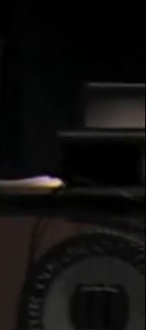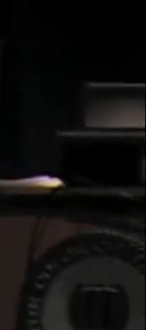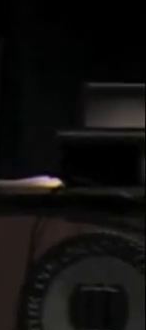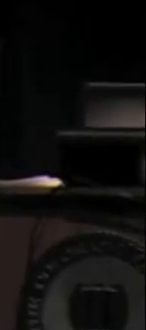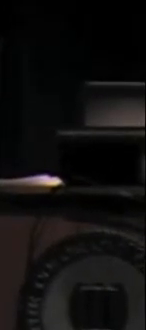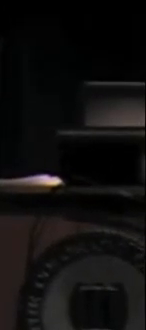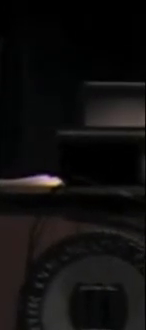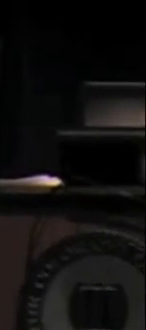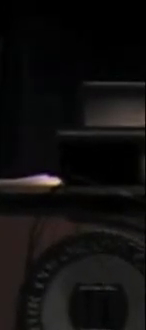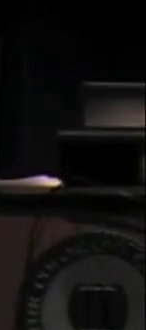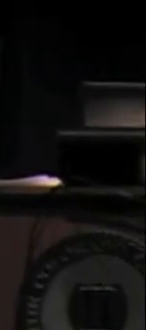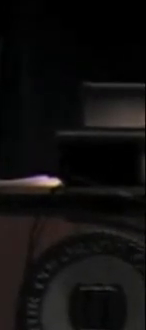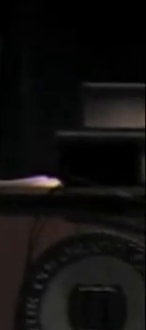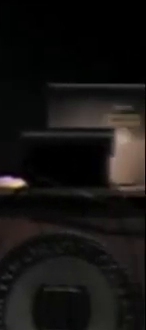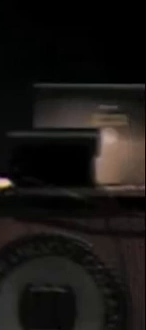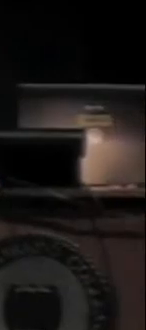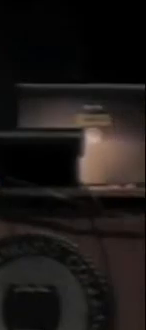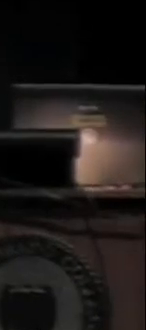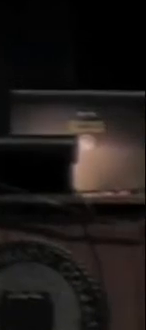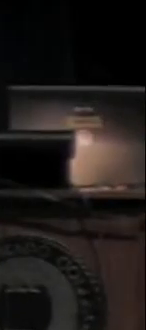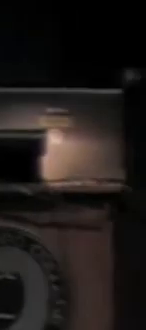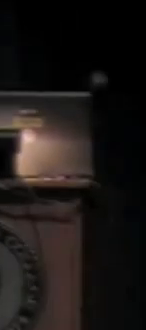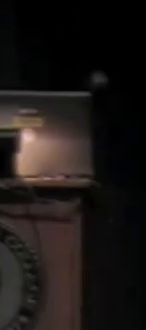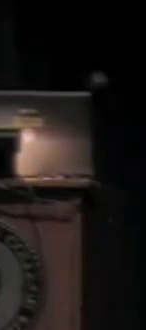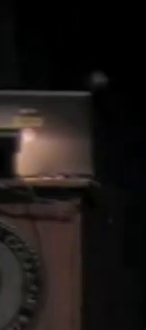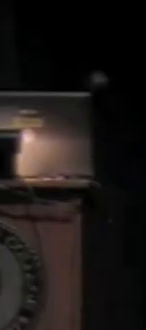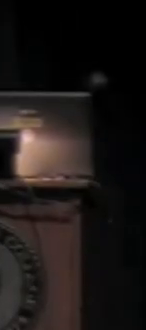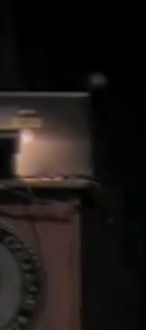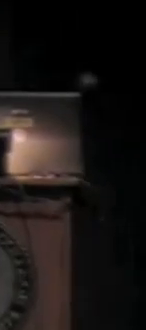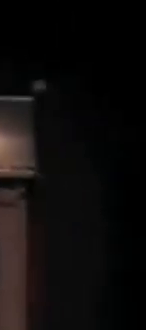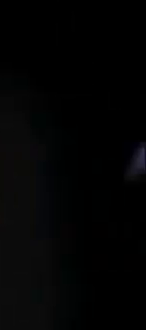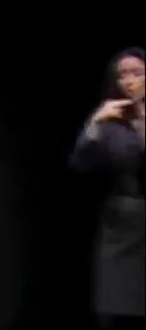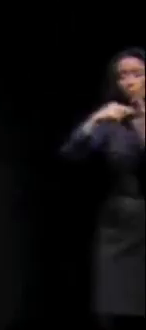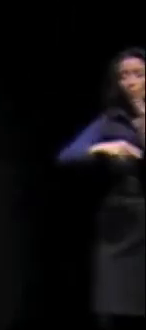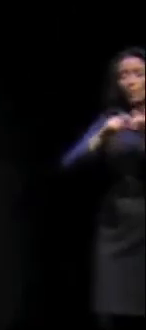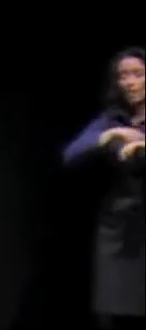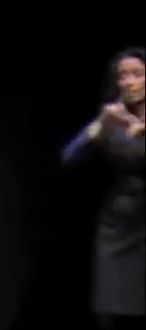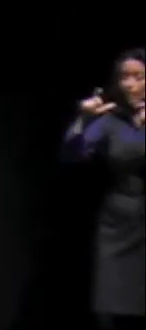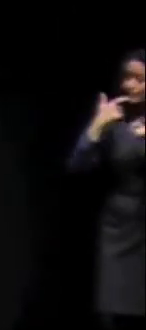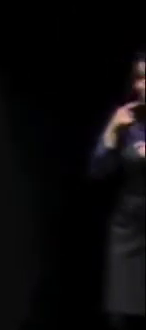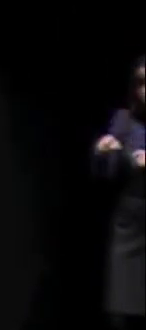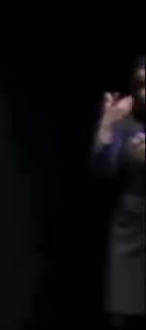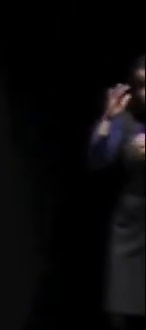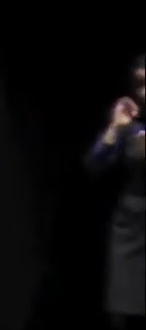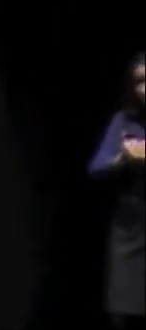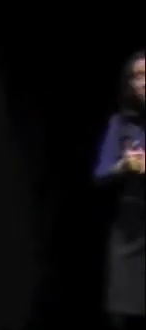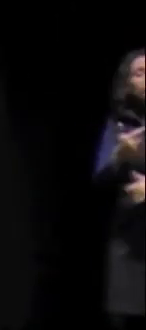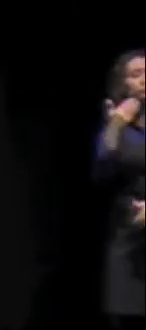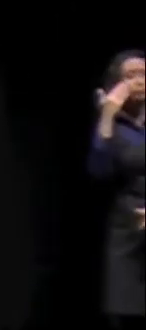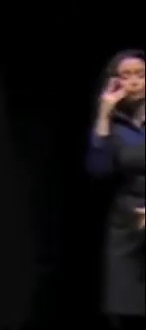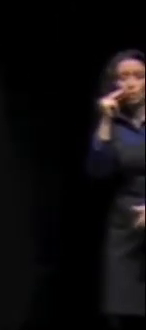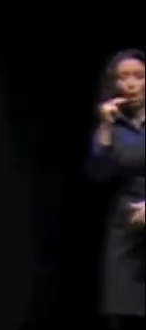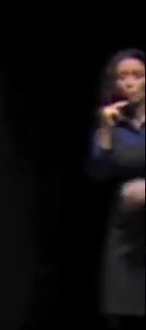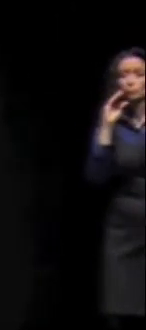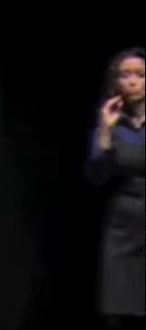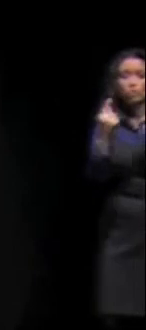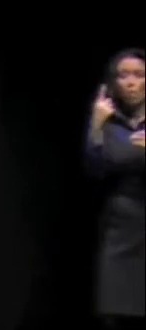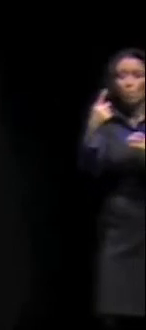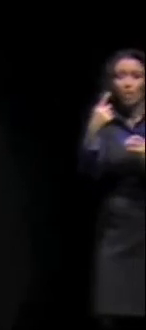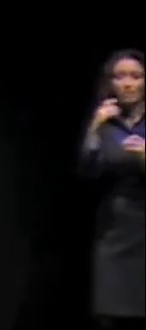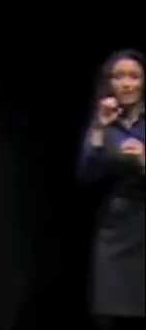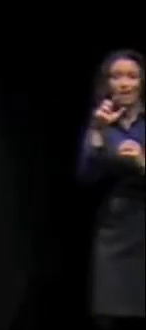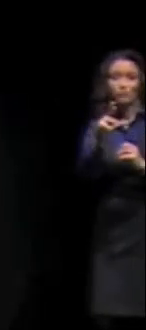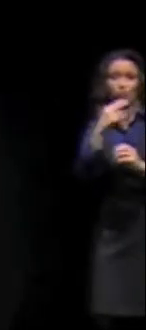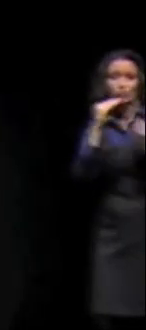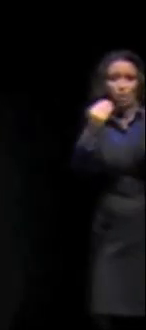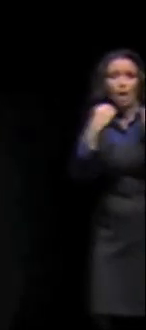asked me, Ms. Yost, will you teach me how to read the clock? I replied, you don't know how to read the clock? He said, no, nobody ever really